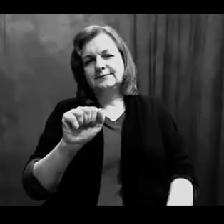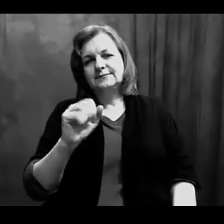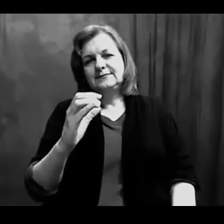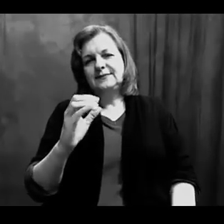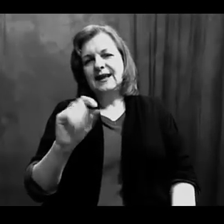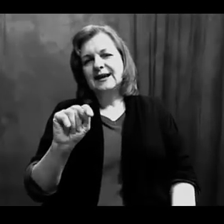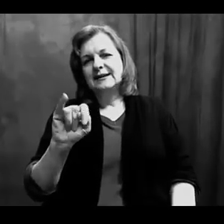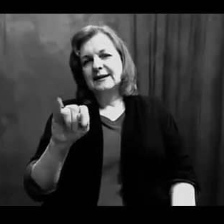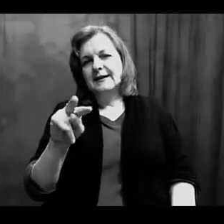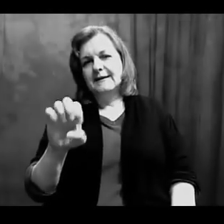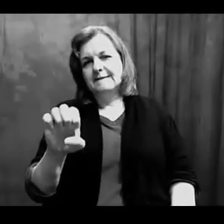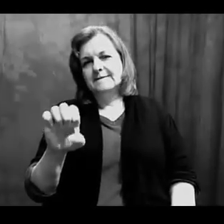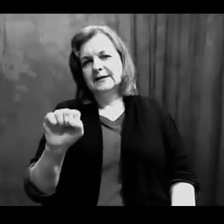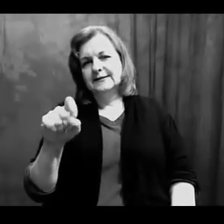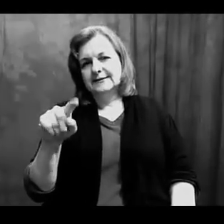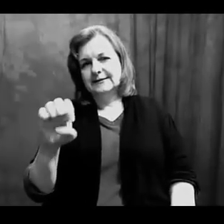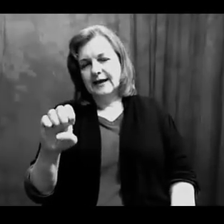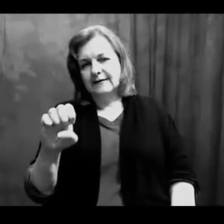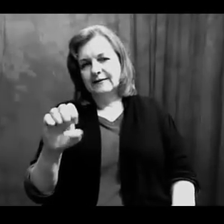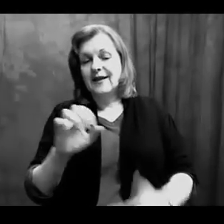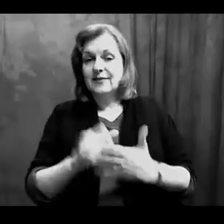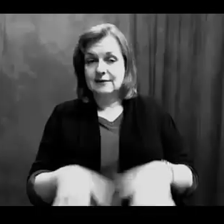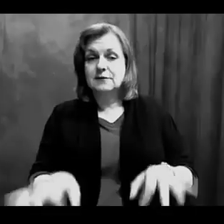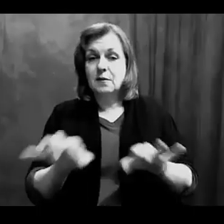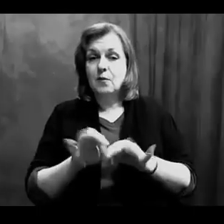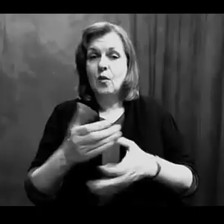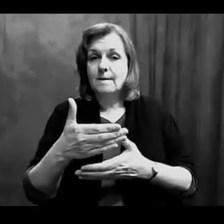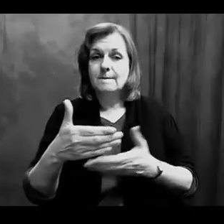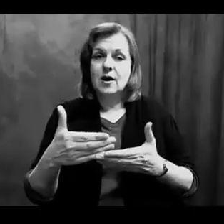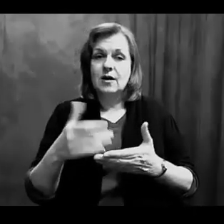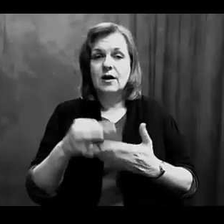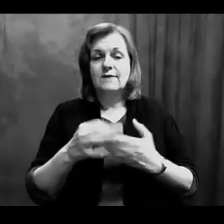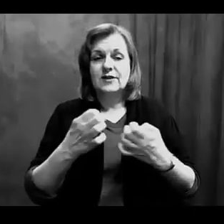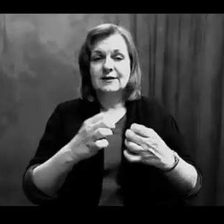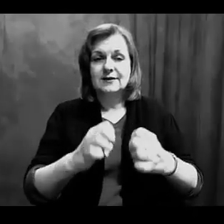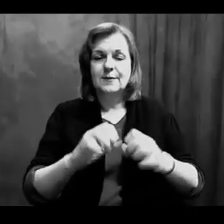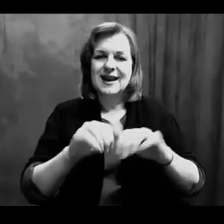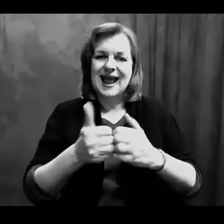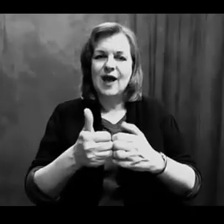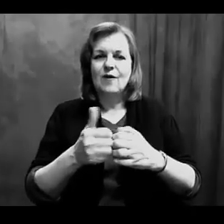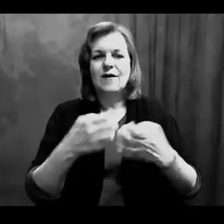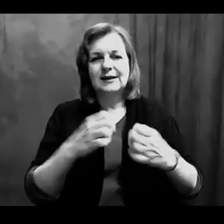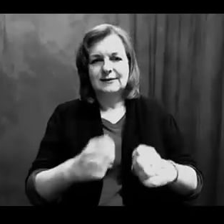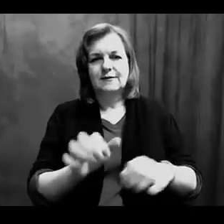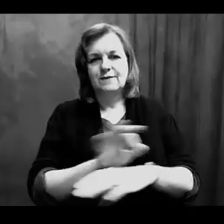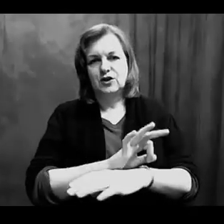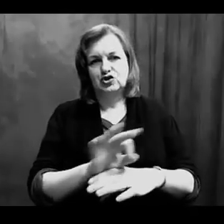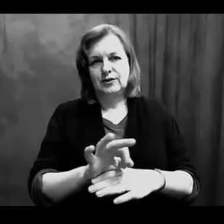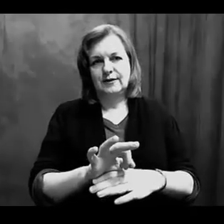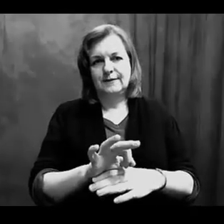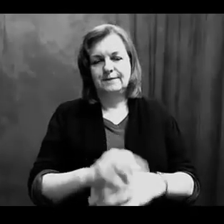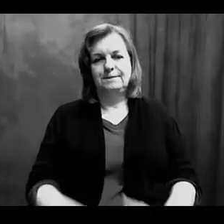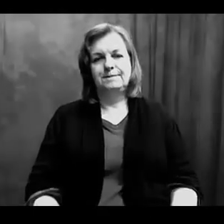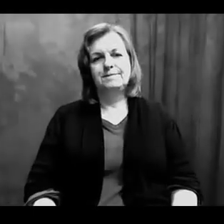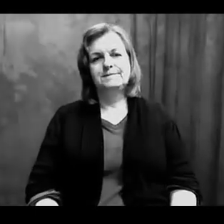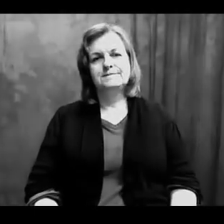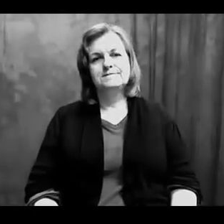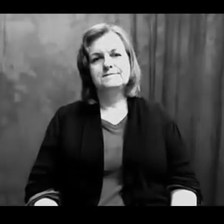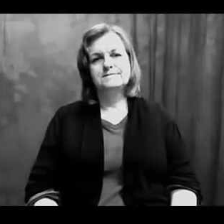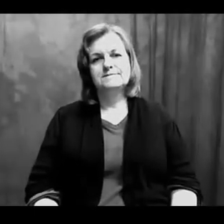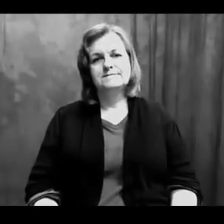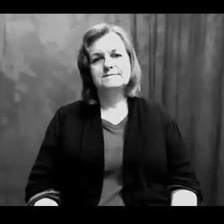site. This will be a critical piece of our enzyme discussion and how they actually